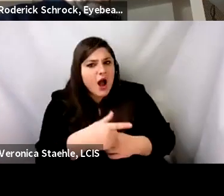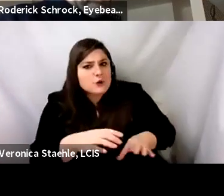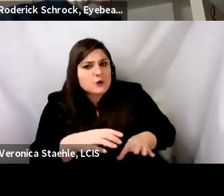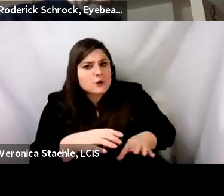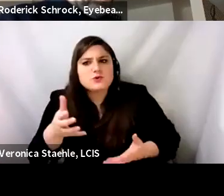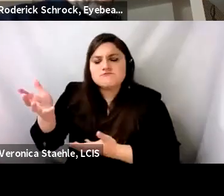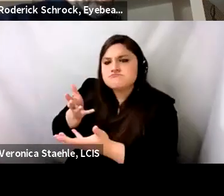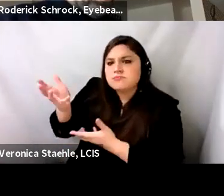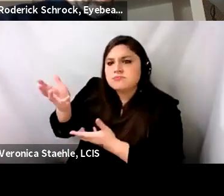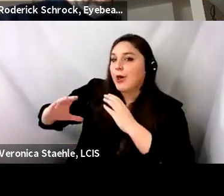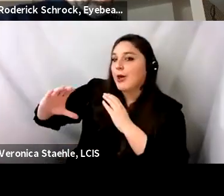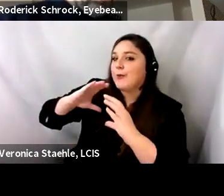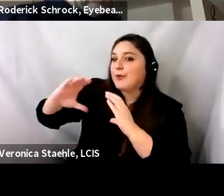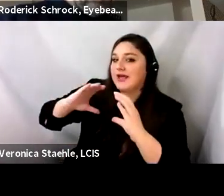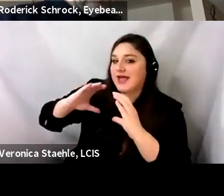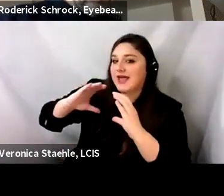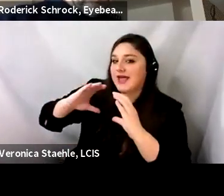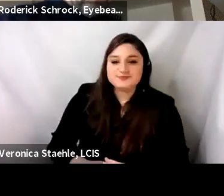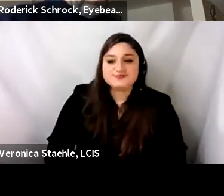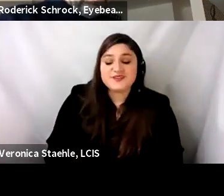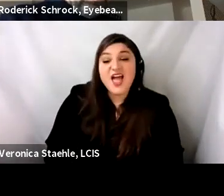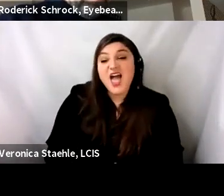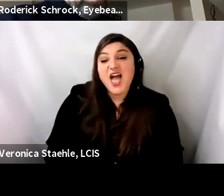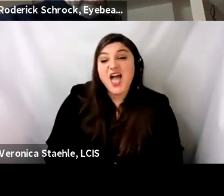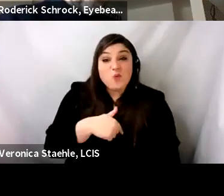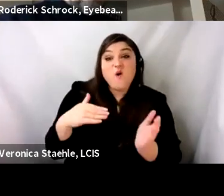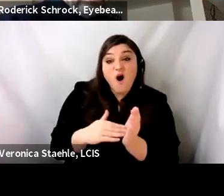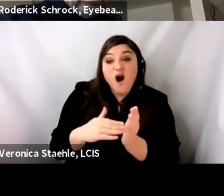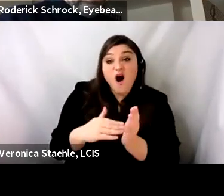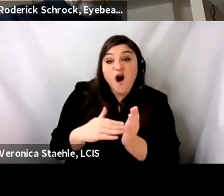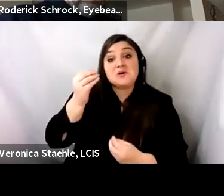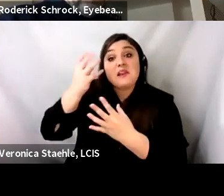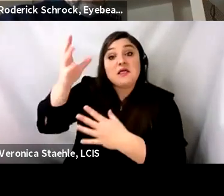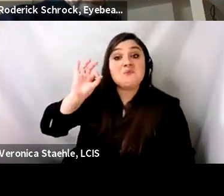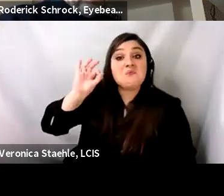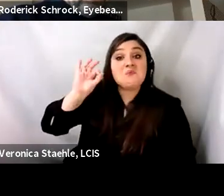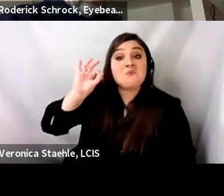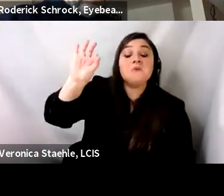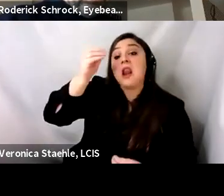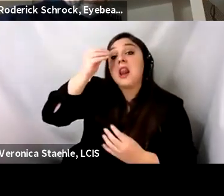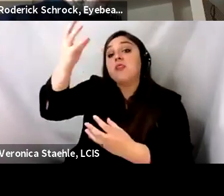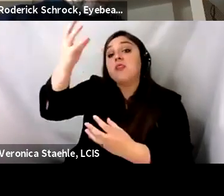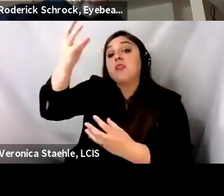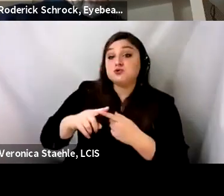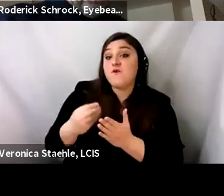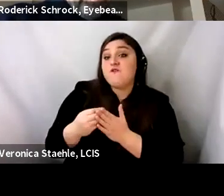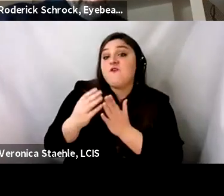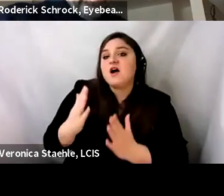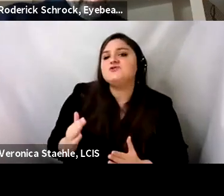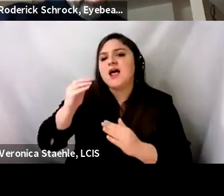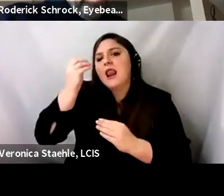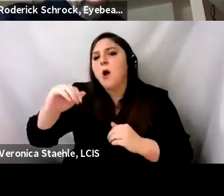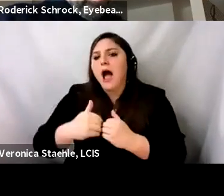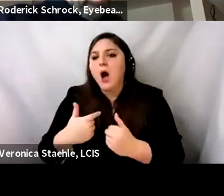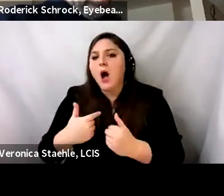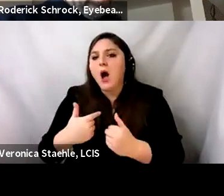individually to funders, just letting them know what we were doing and really keeping them abreast of where we were and where we're going and